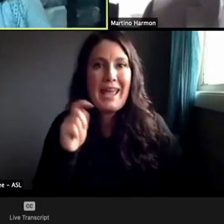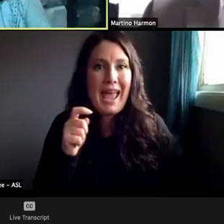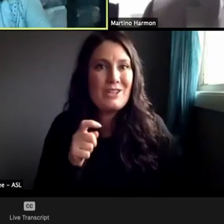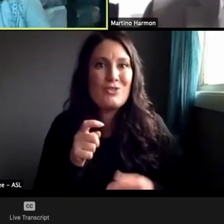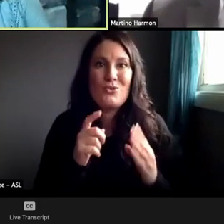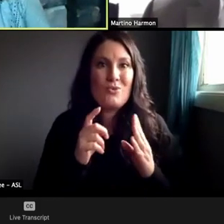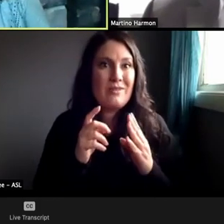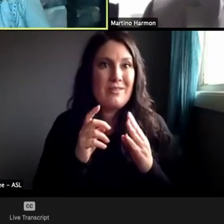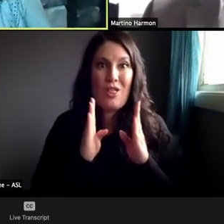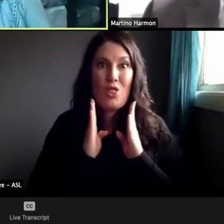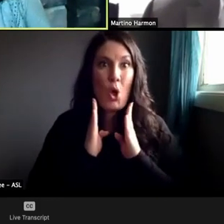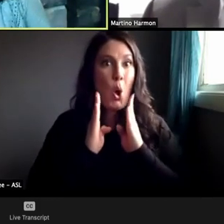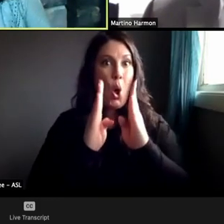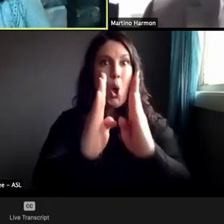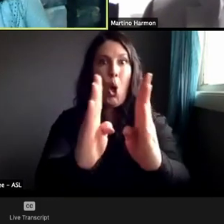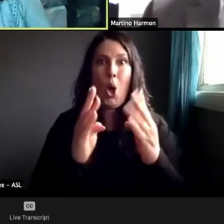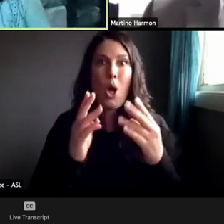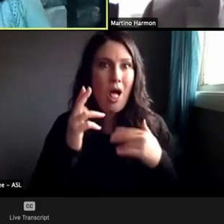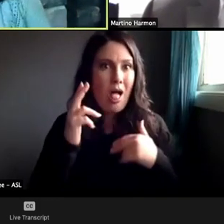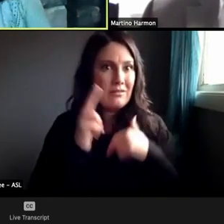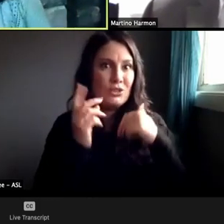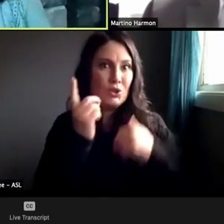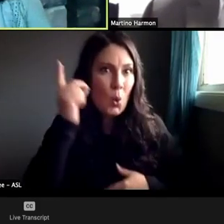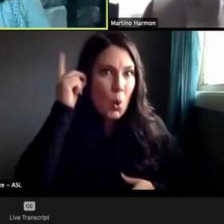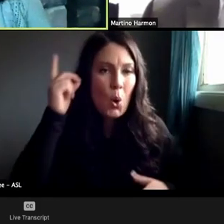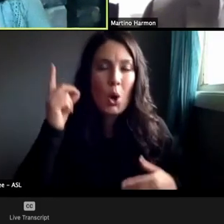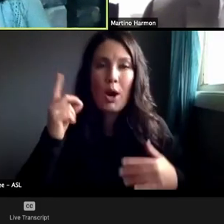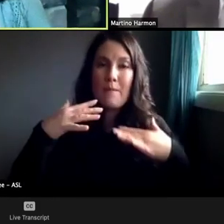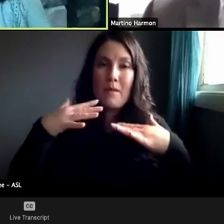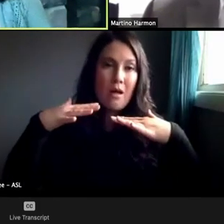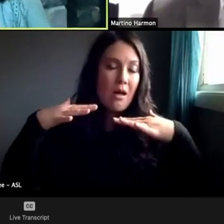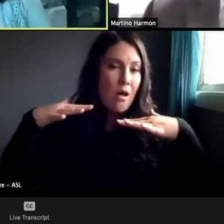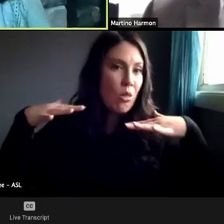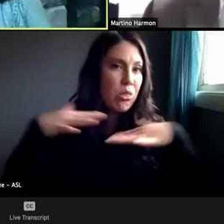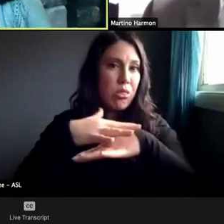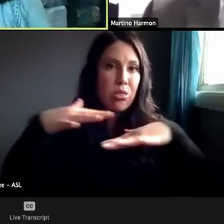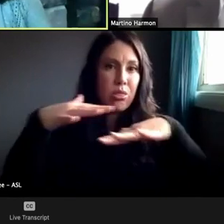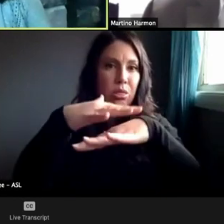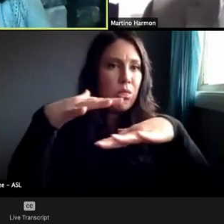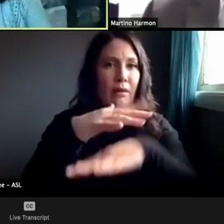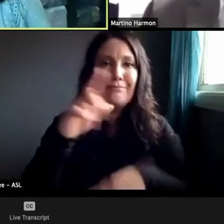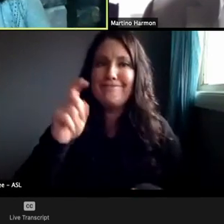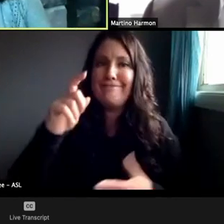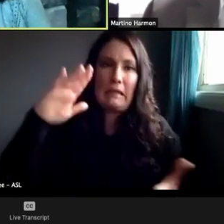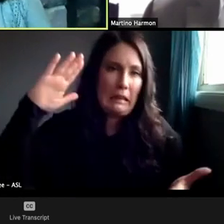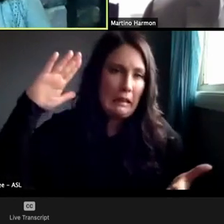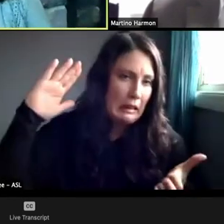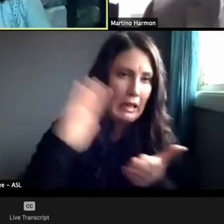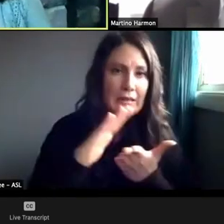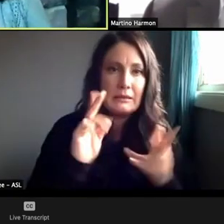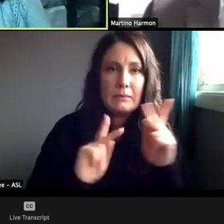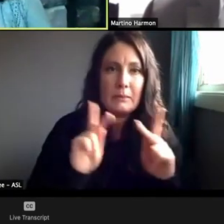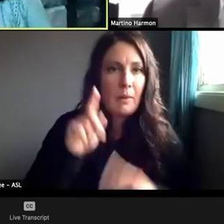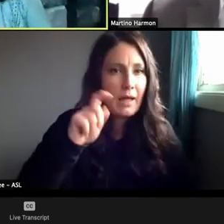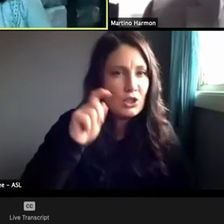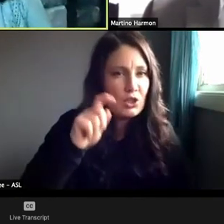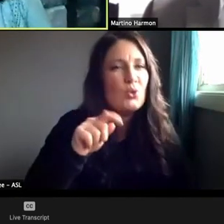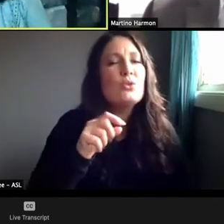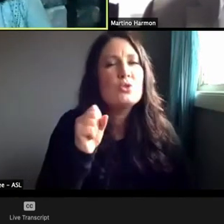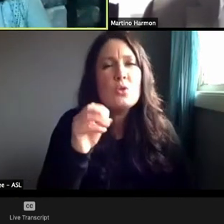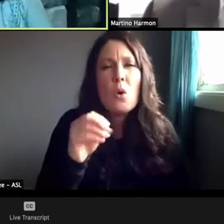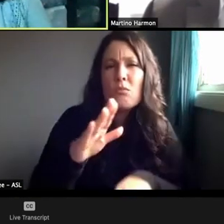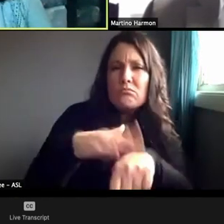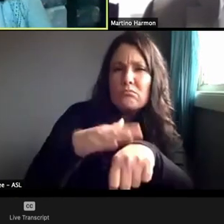and we know that some have chosen to move into apartments. And you know, I think just thinking through some of the things like where you're going to get food